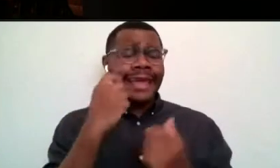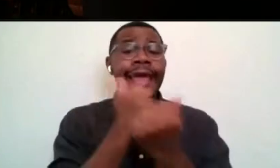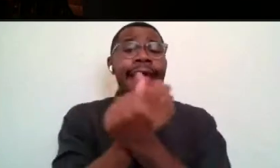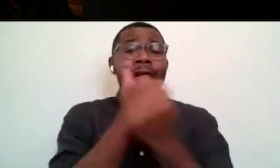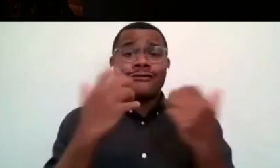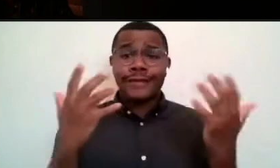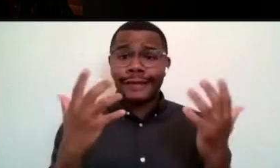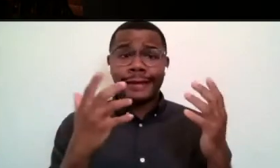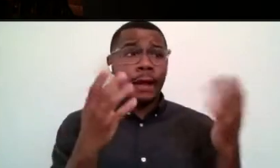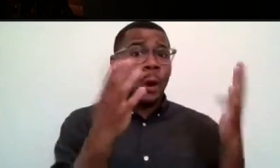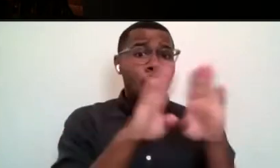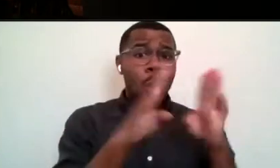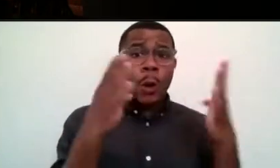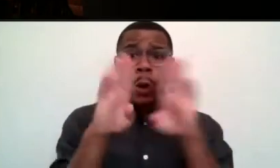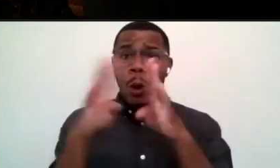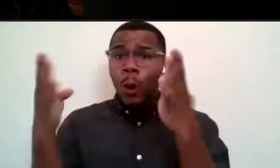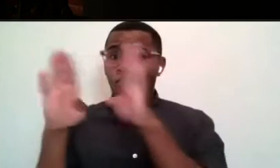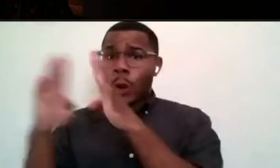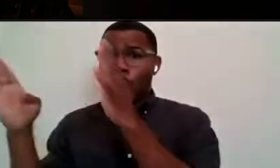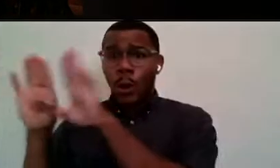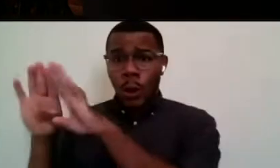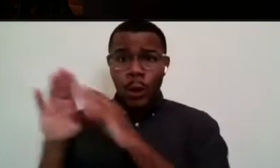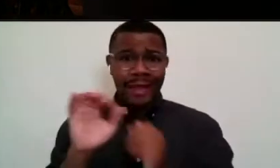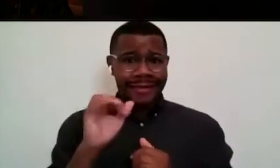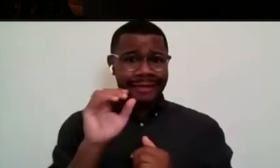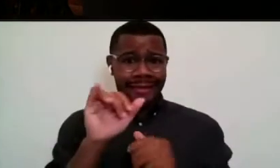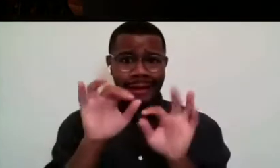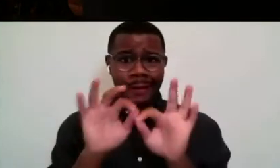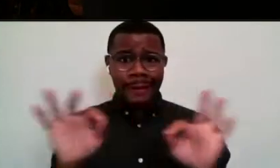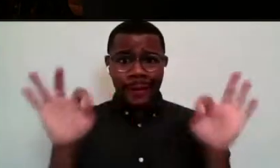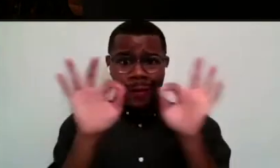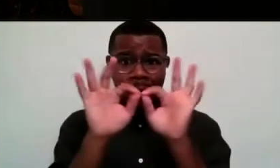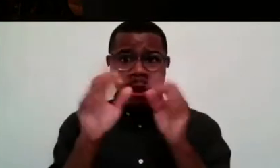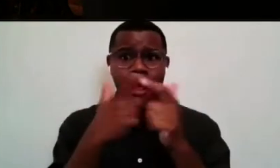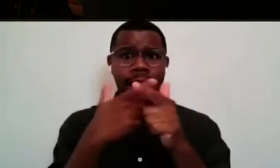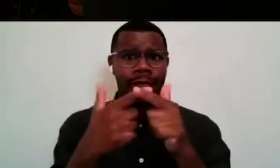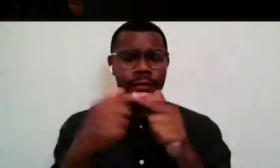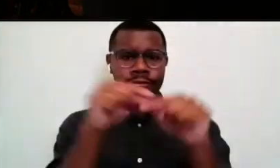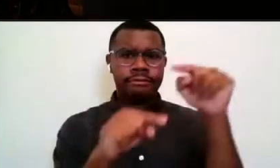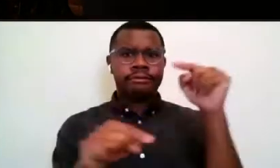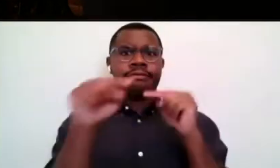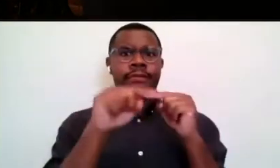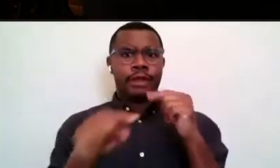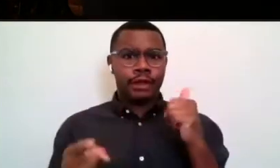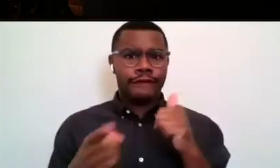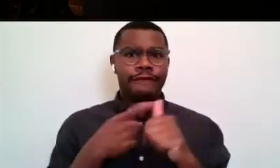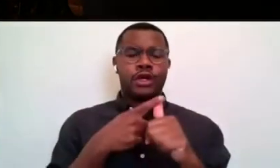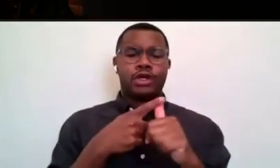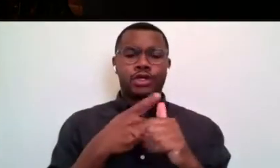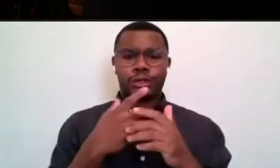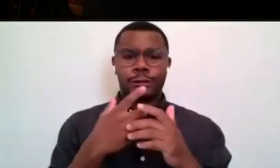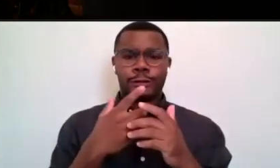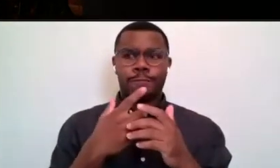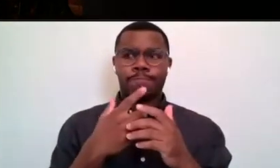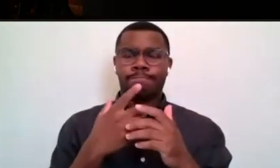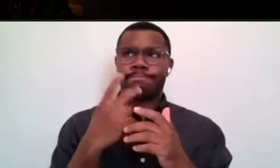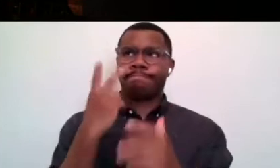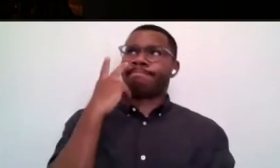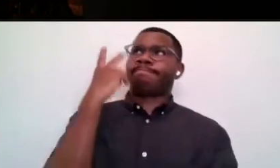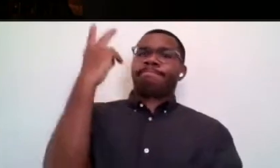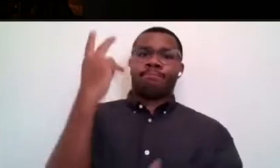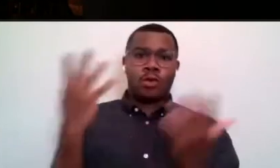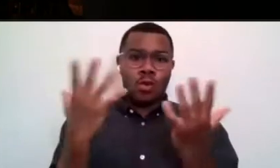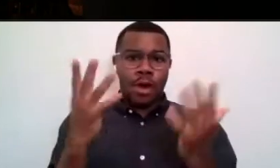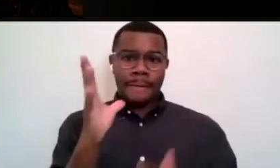wind, and then you're back to the first archaeological site, which is womb, mama. And it's like, you know, and that's